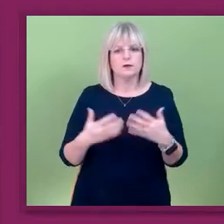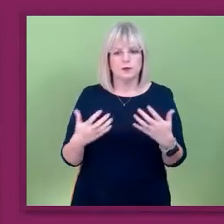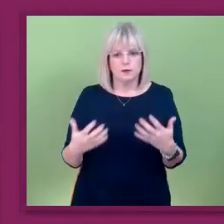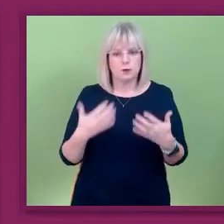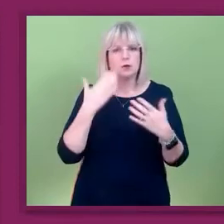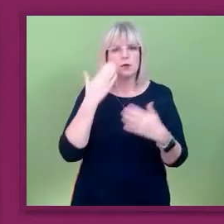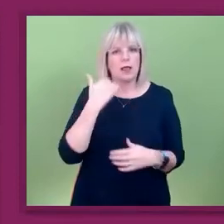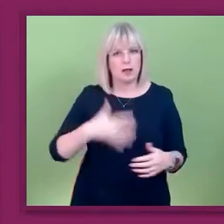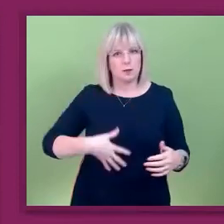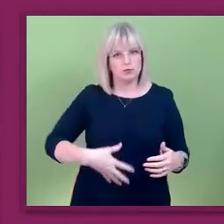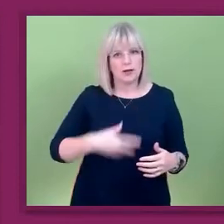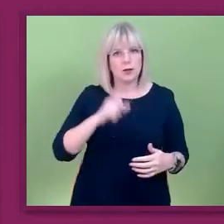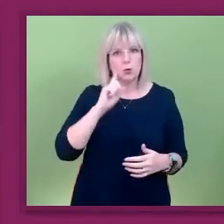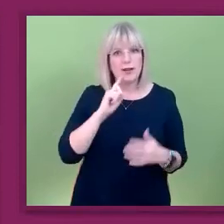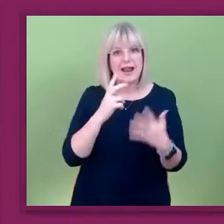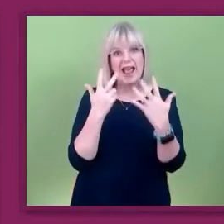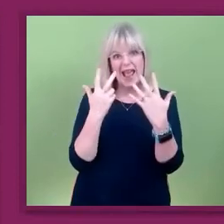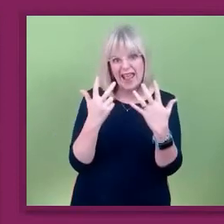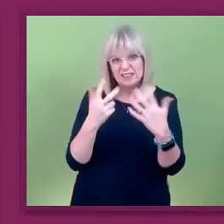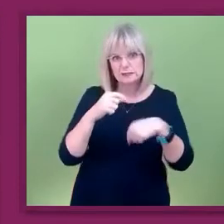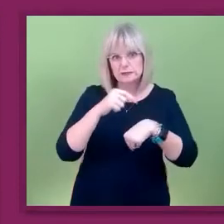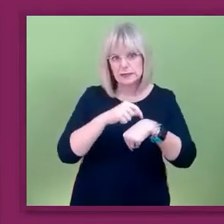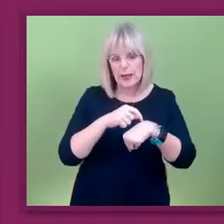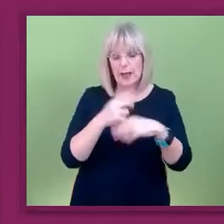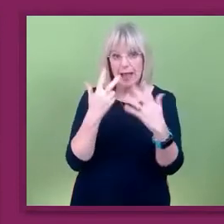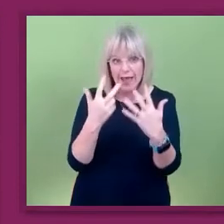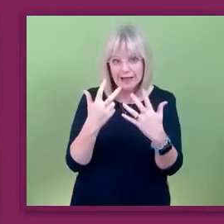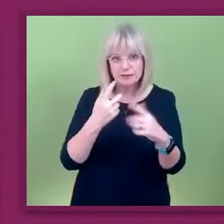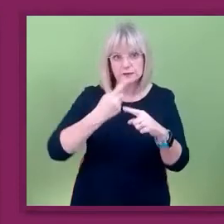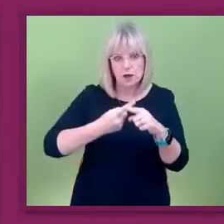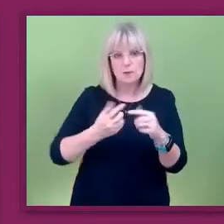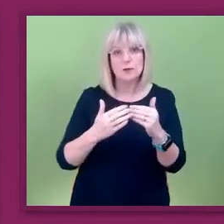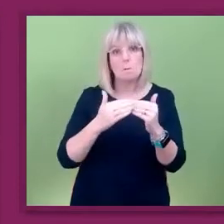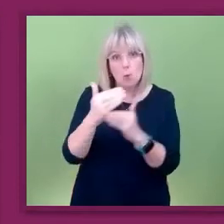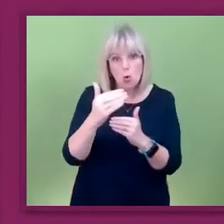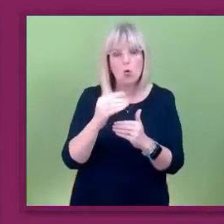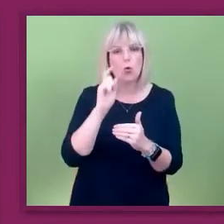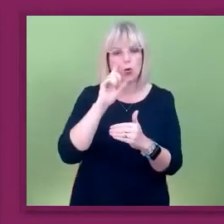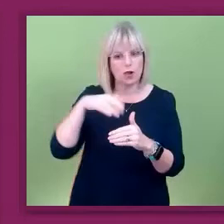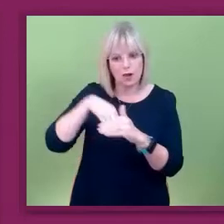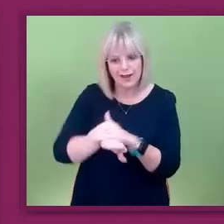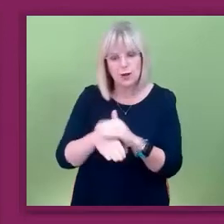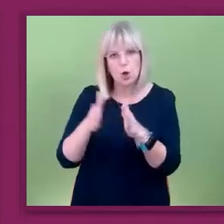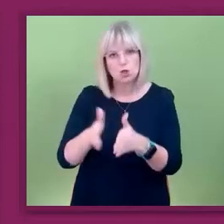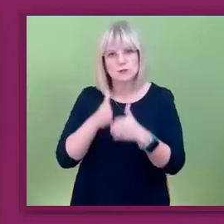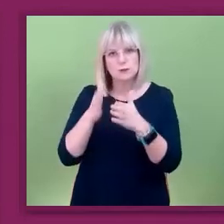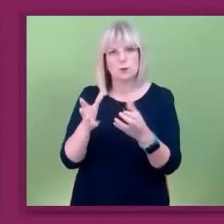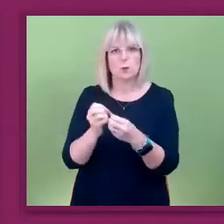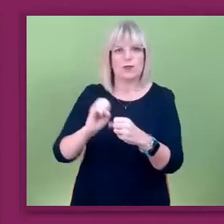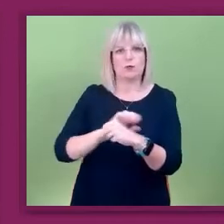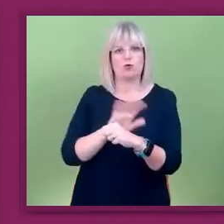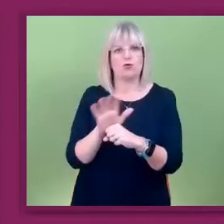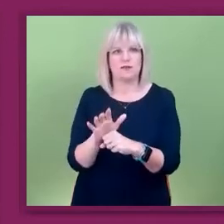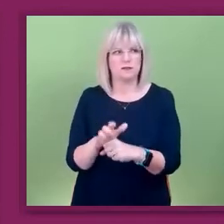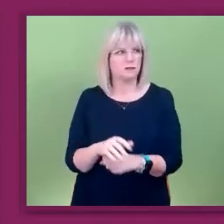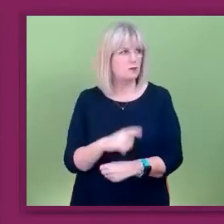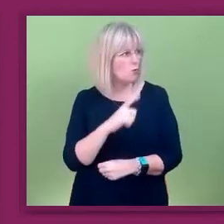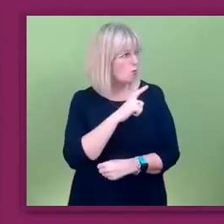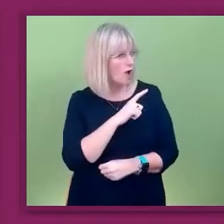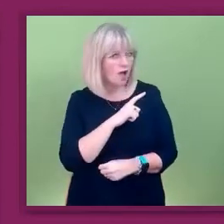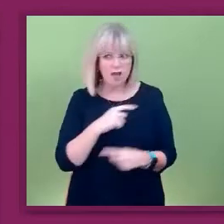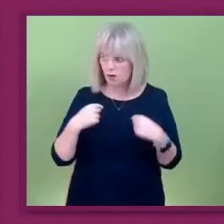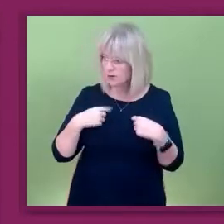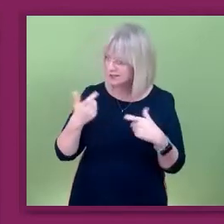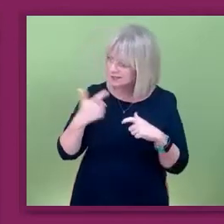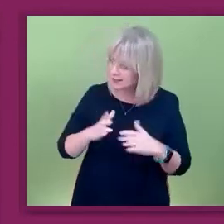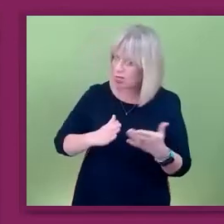are we still going through these shocking statistics, going through these shocking experiences? And everyone's starting to finally wake